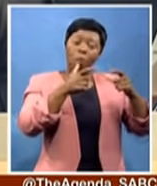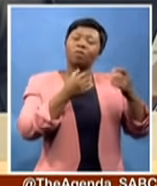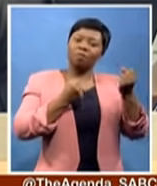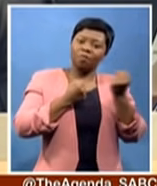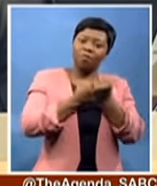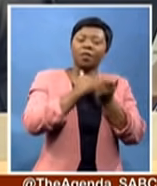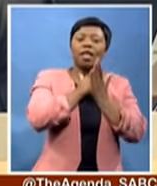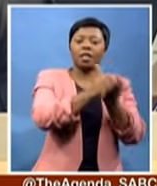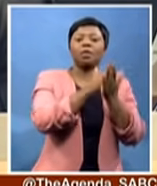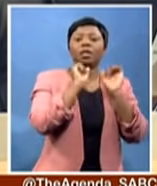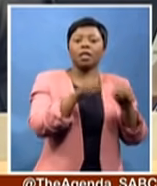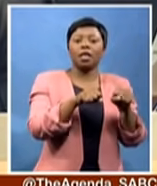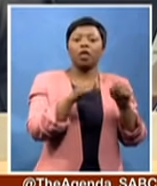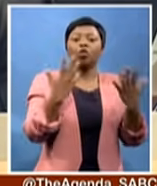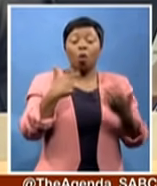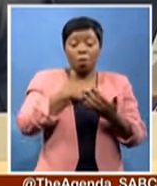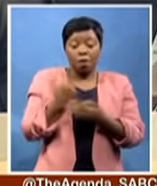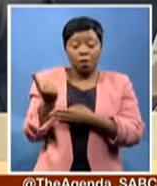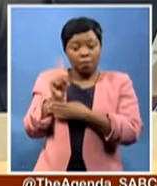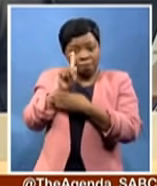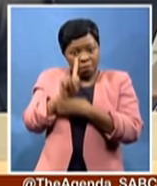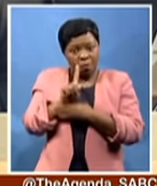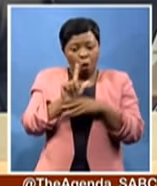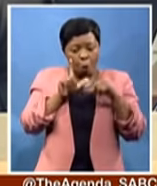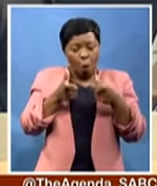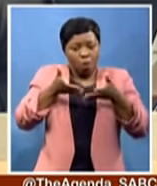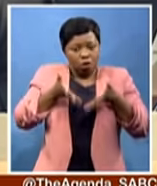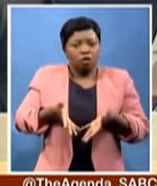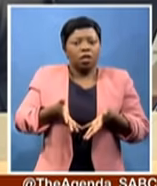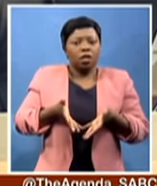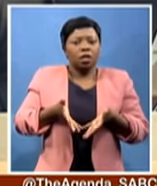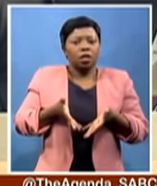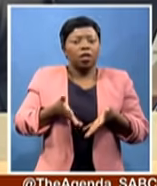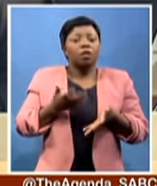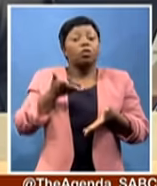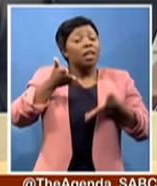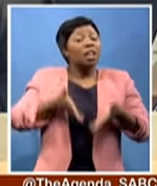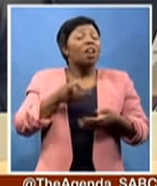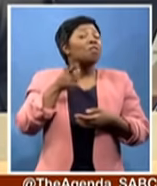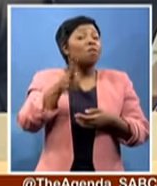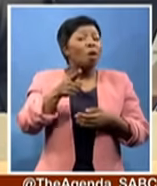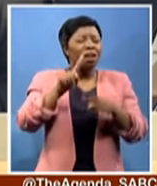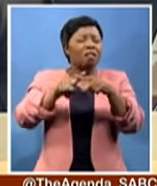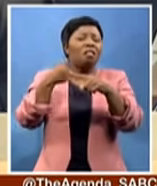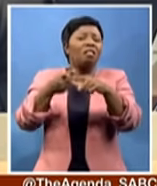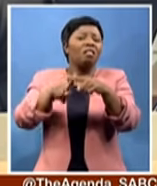Commission not to make excuses or to defend the indefensible.